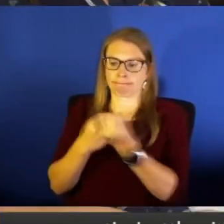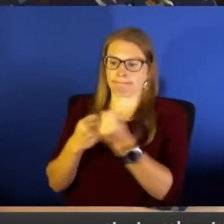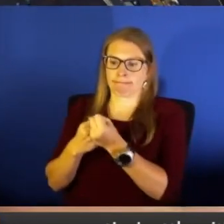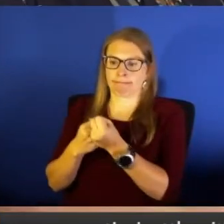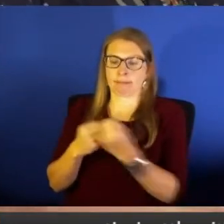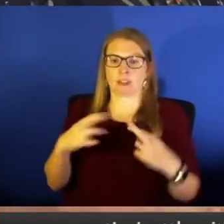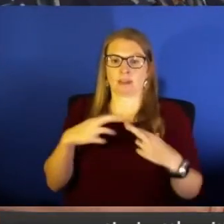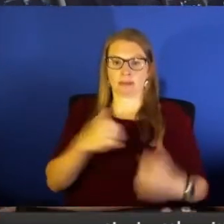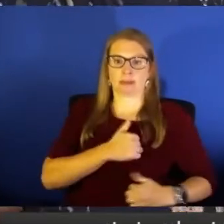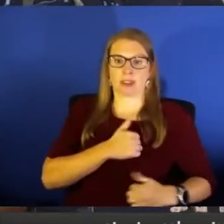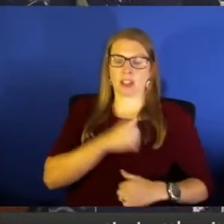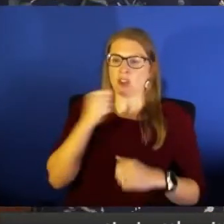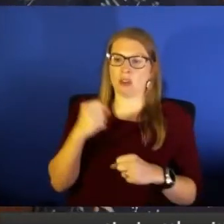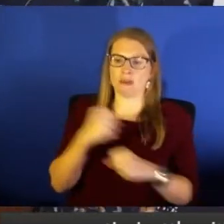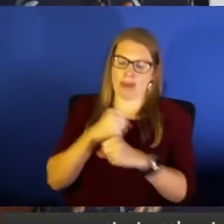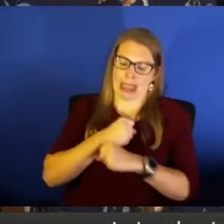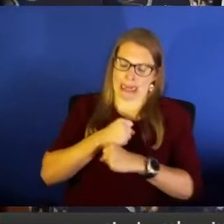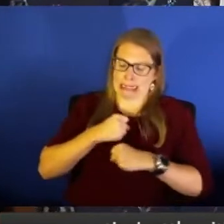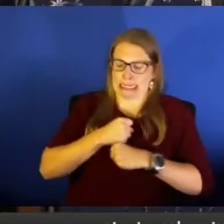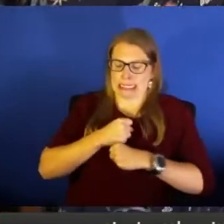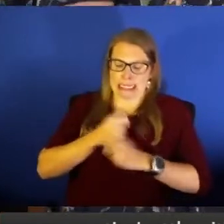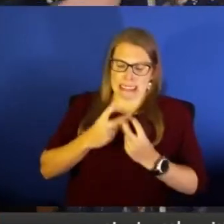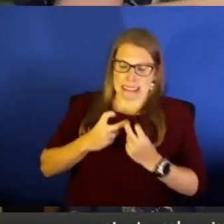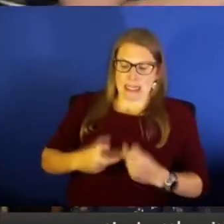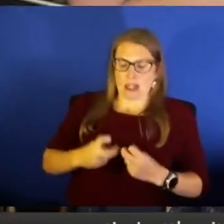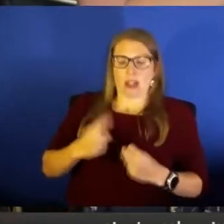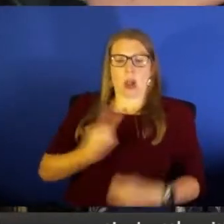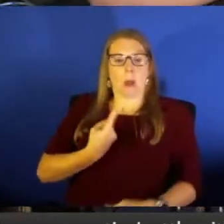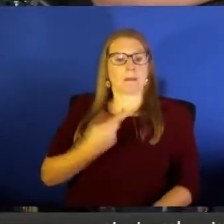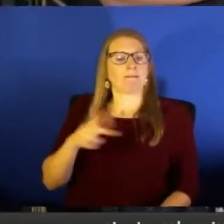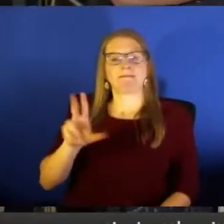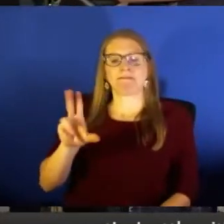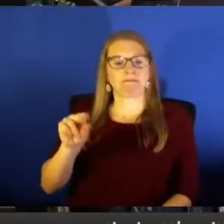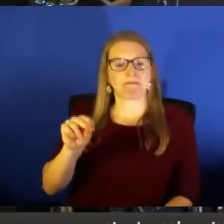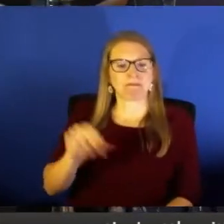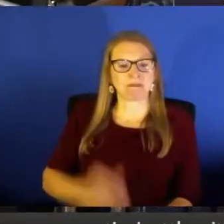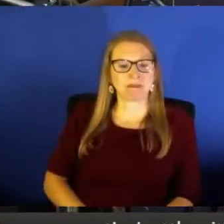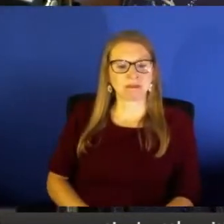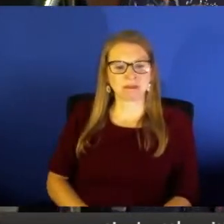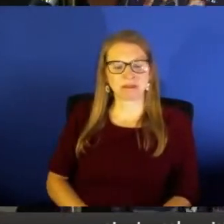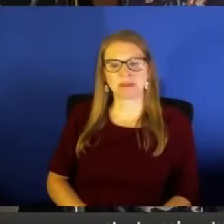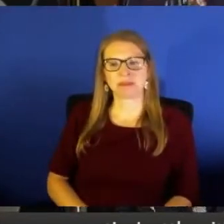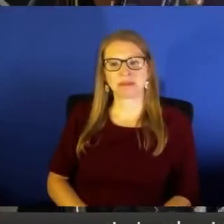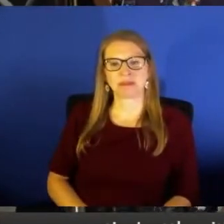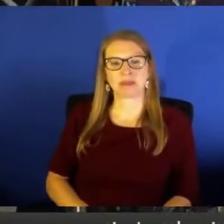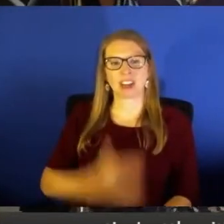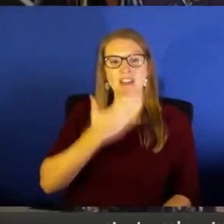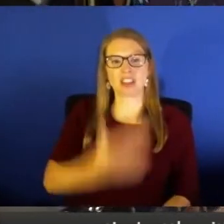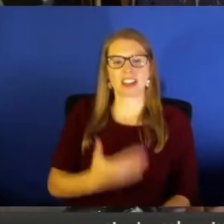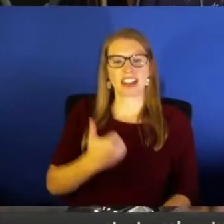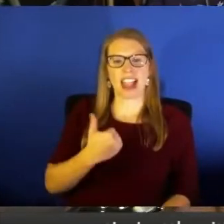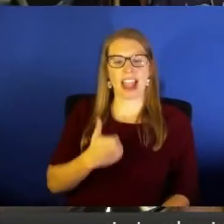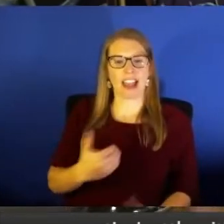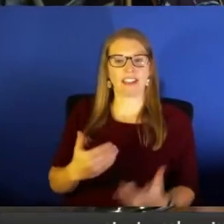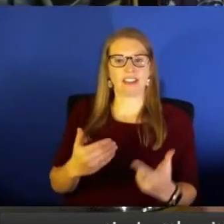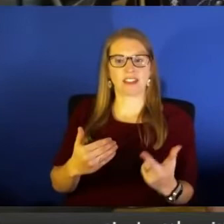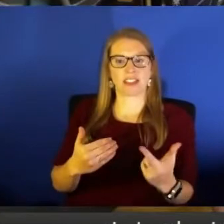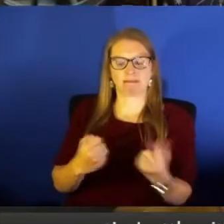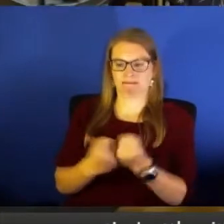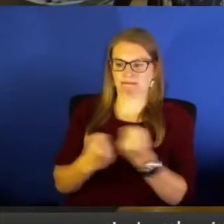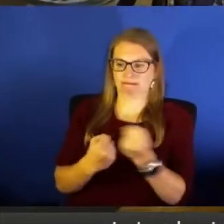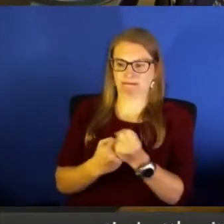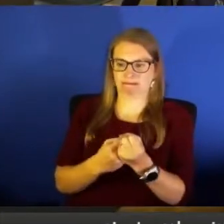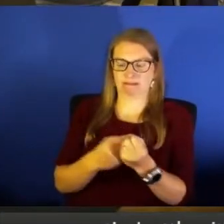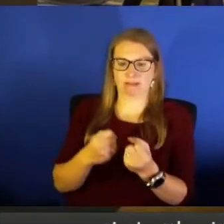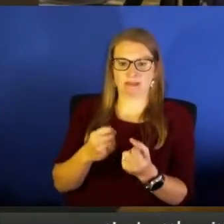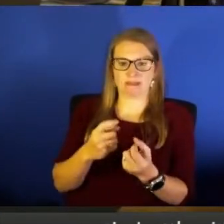battle by yourself. Thank you. It's always great to have people who've been there and walk the walk every day, and we walk away with so much insight and learning so much. So thank